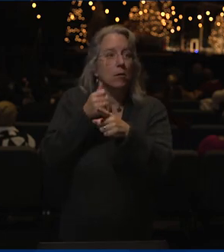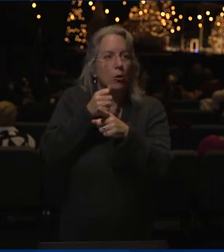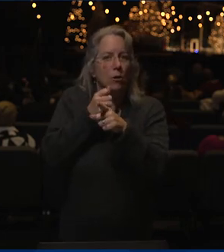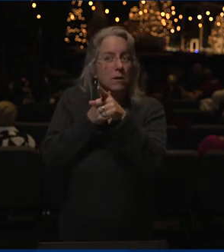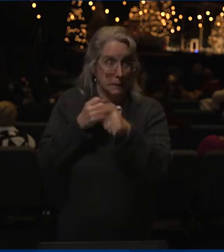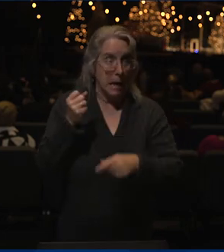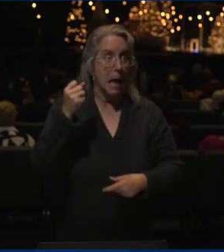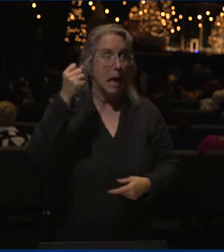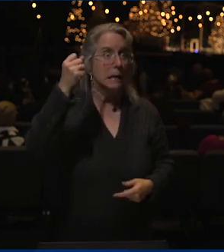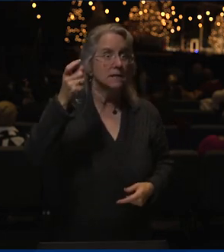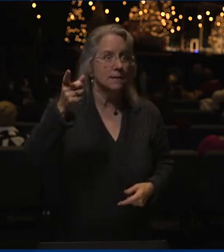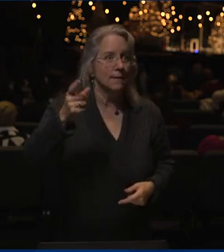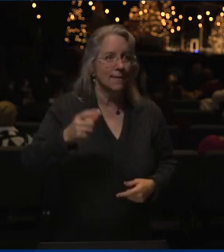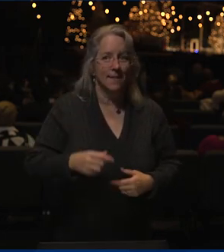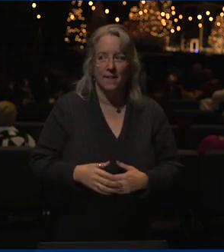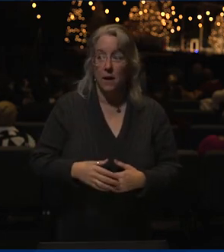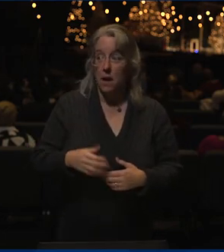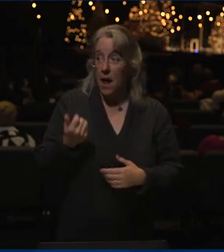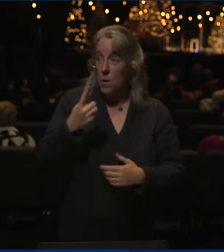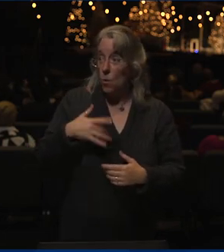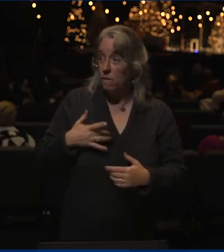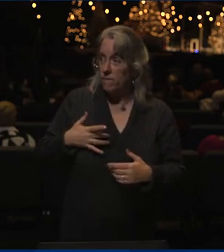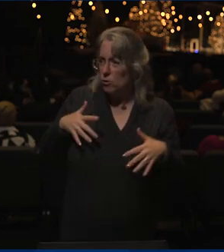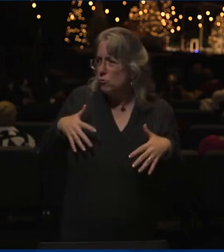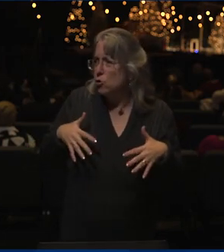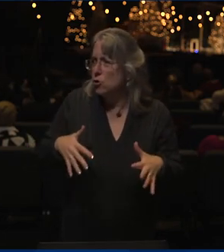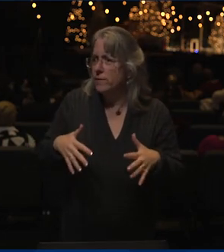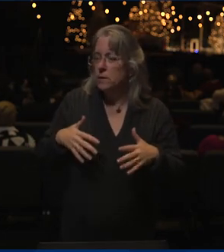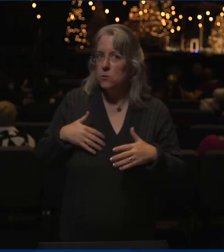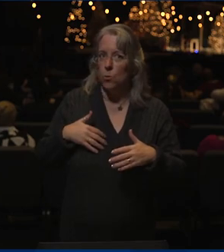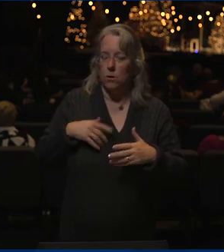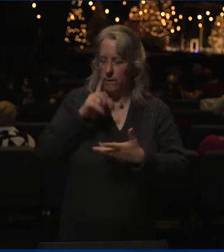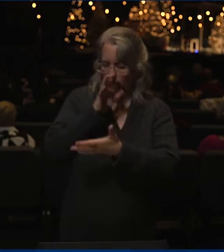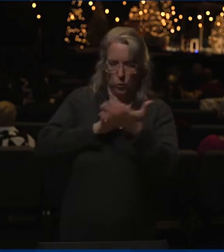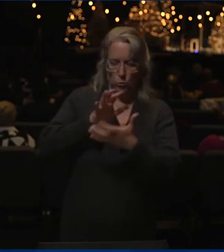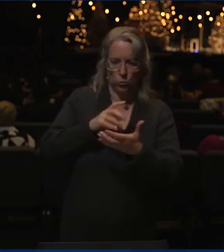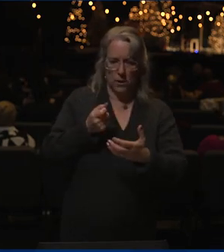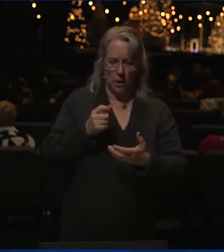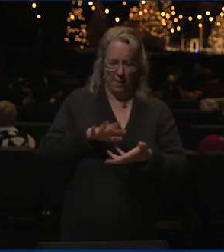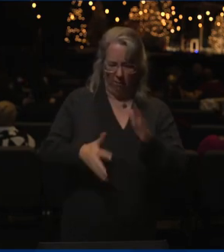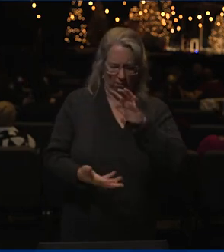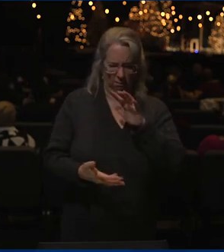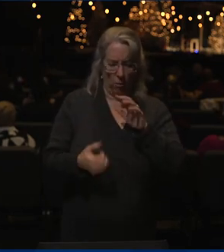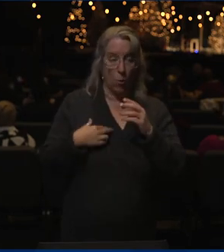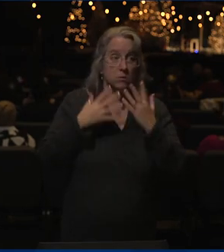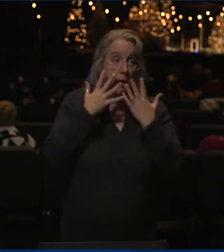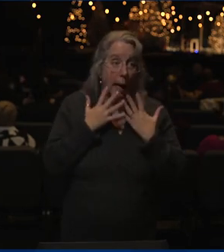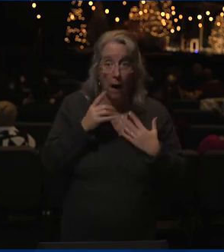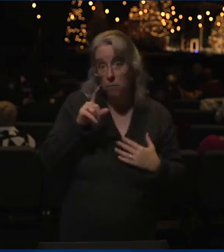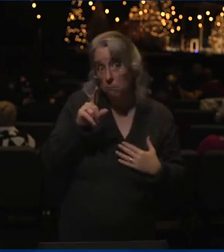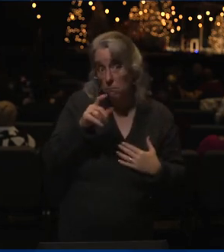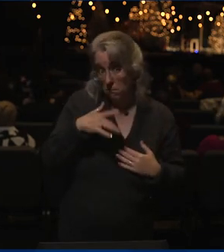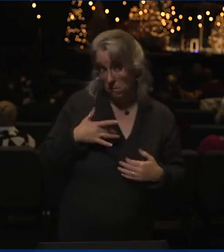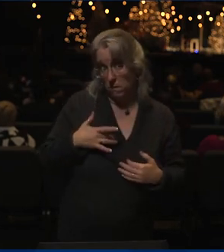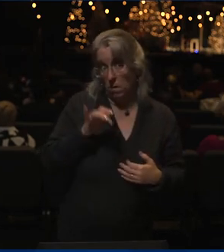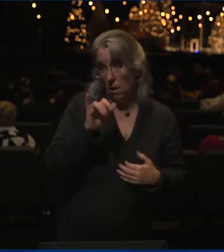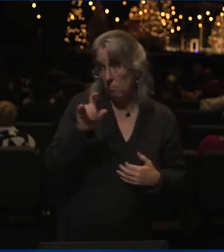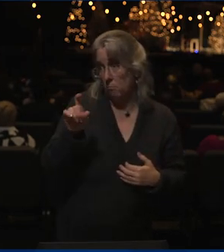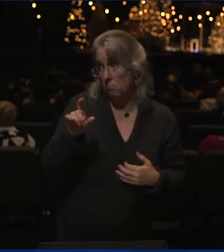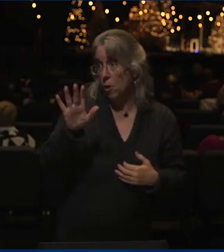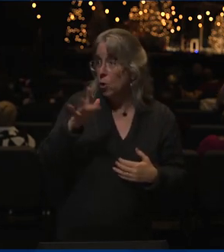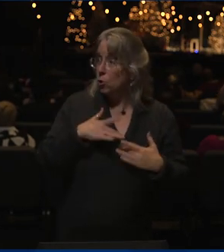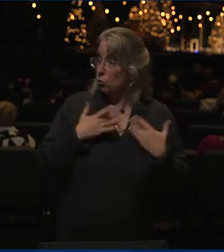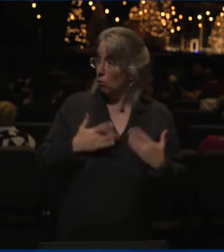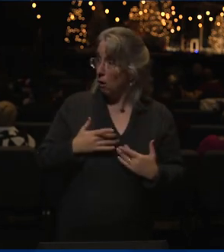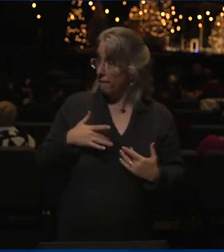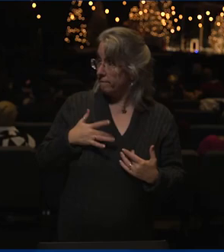Does anybody ever feel nervous or confused or a little bit upside down or just sad? Does your heart ever feel